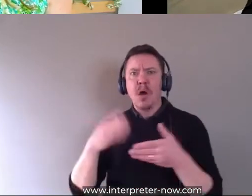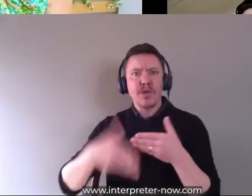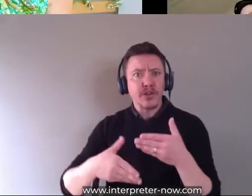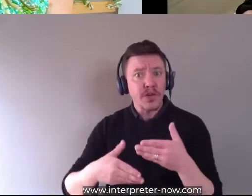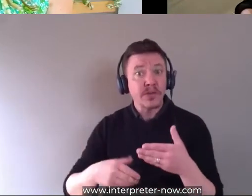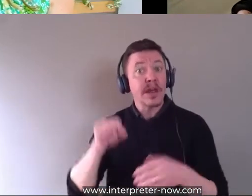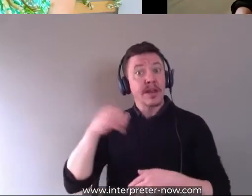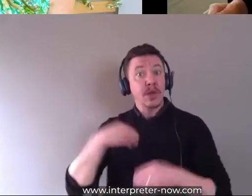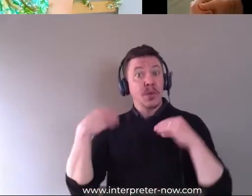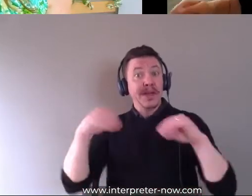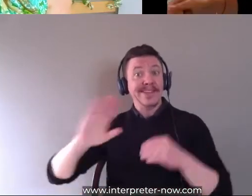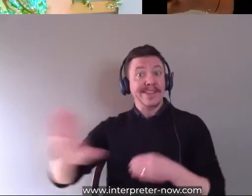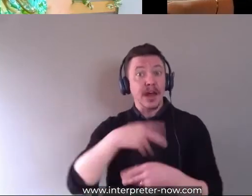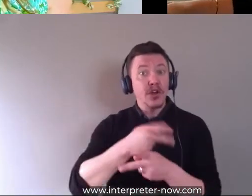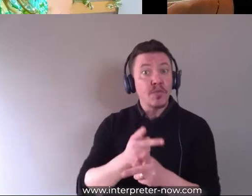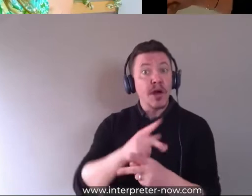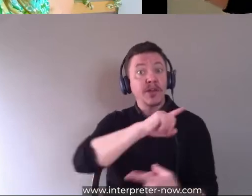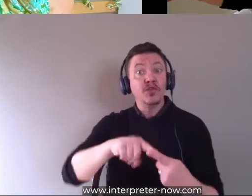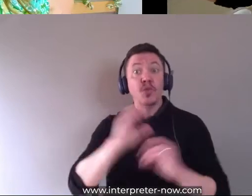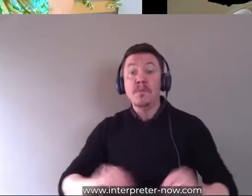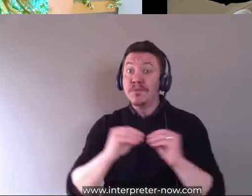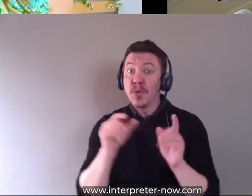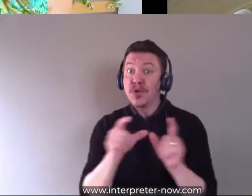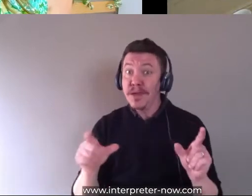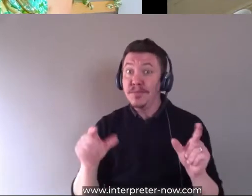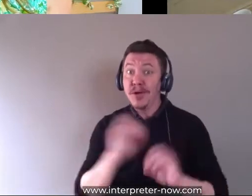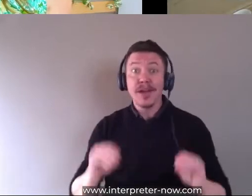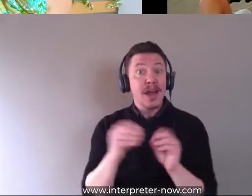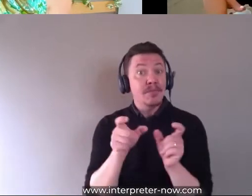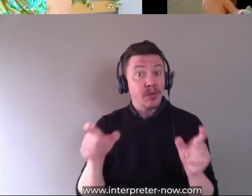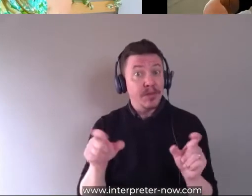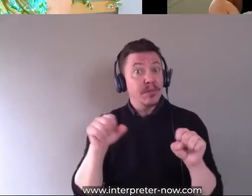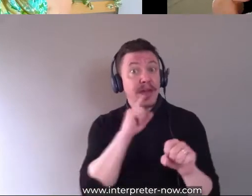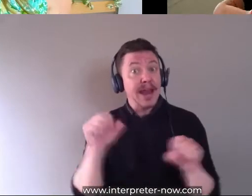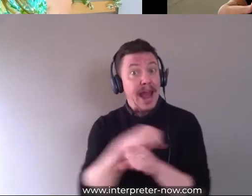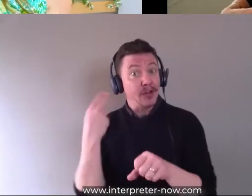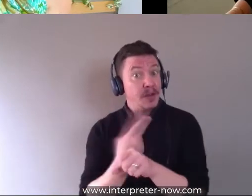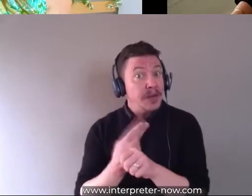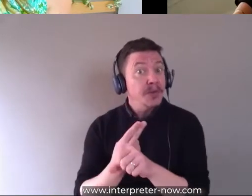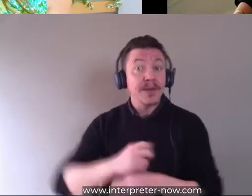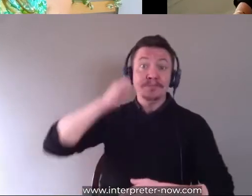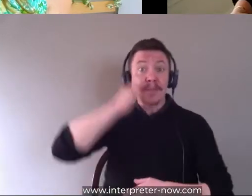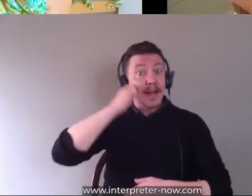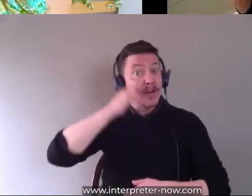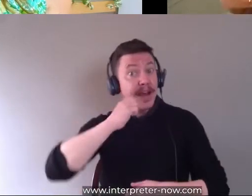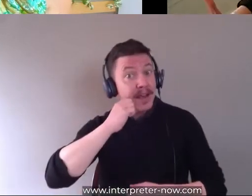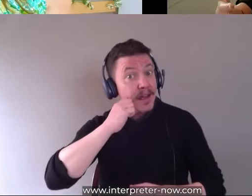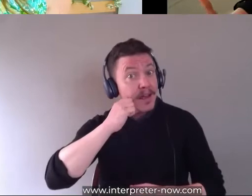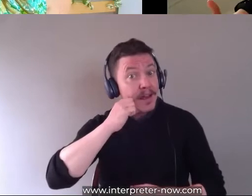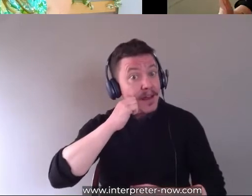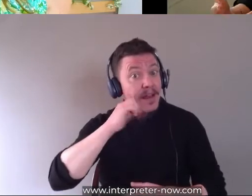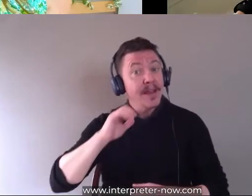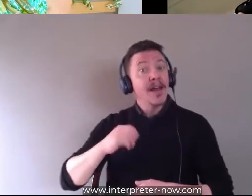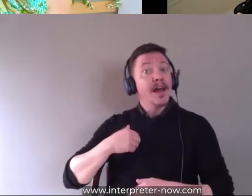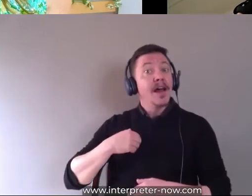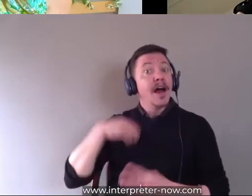to sell your products to more people and more people can actually use them in their everyday lives, you're going to